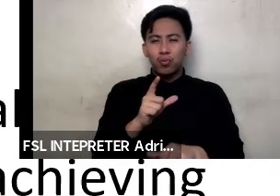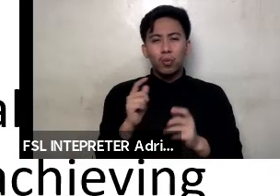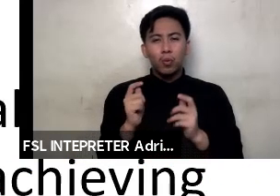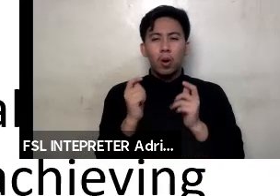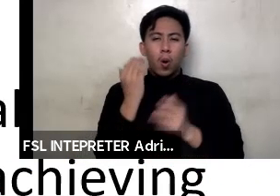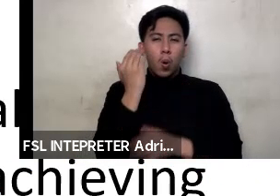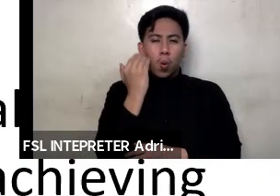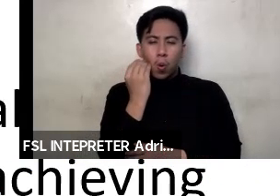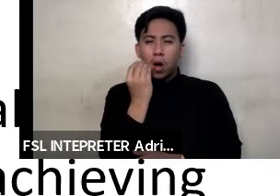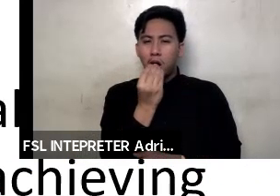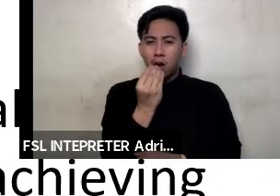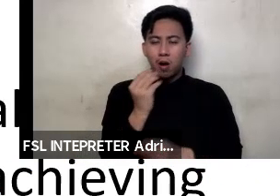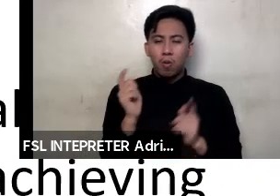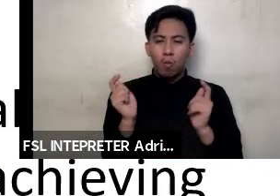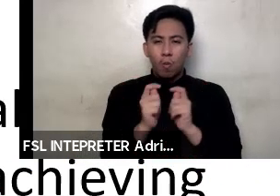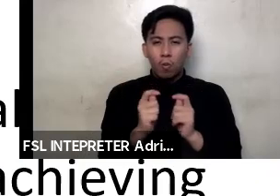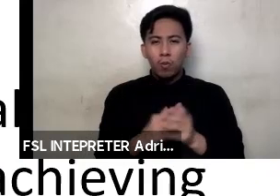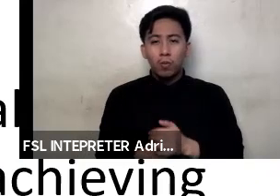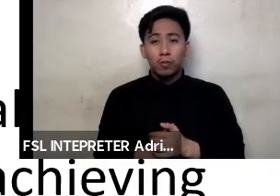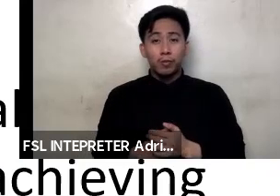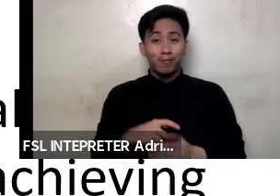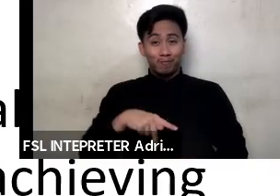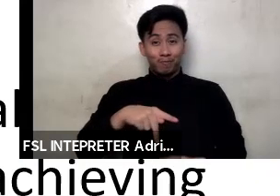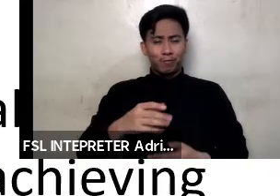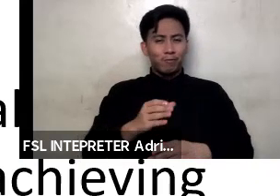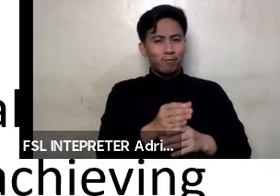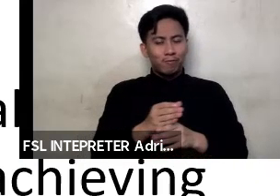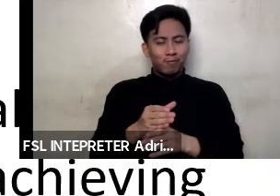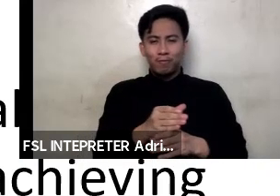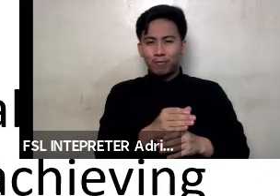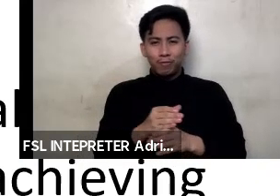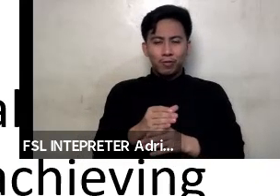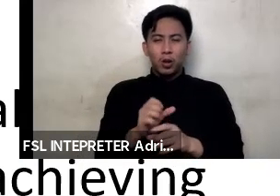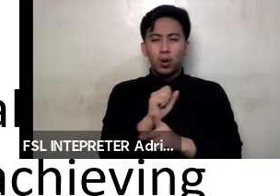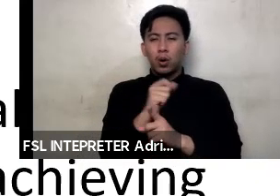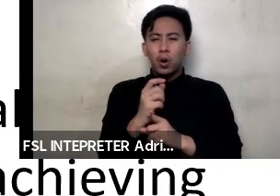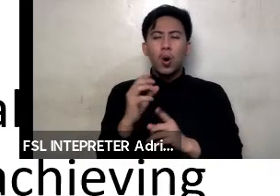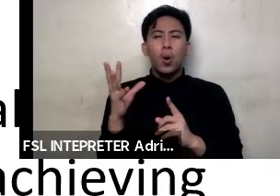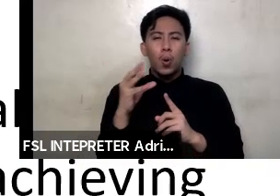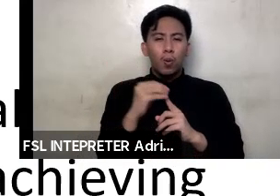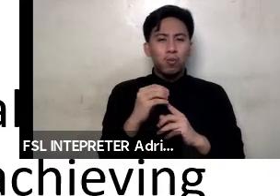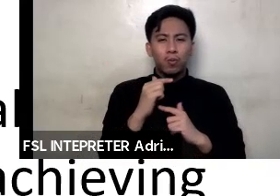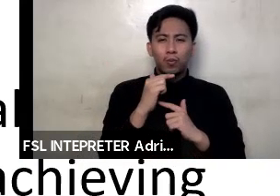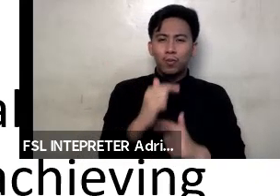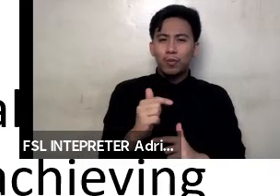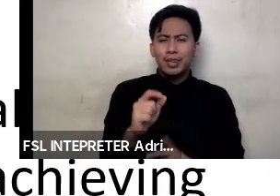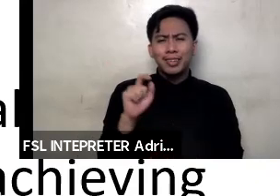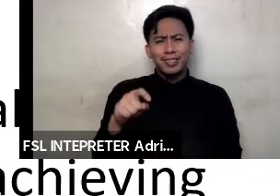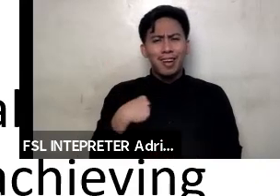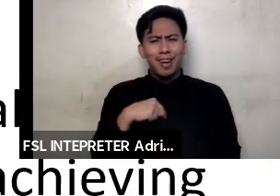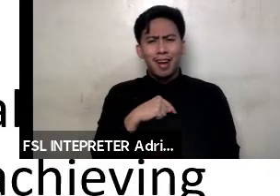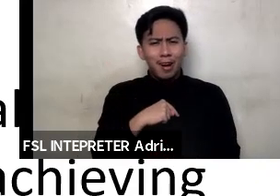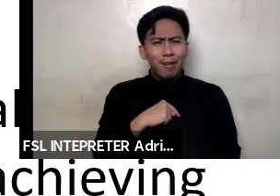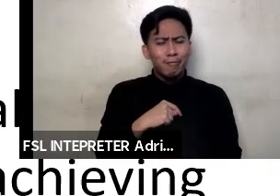is misconceptions and beliefs on maternal and childcare are social-cultural barriers in achieving good nutrition. Parang always natin narinig itong mga words